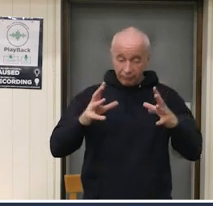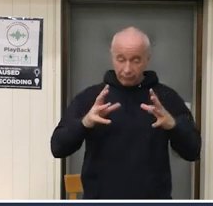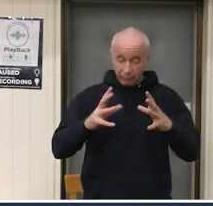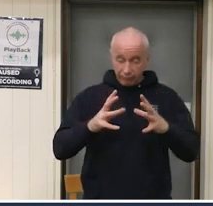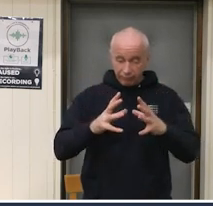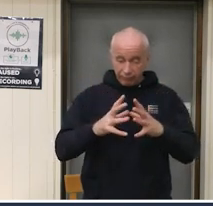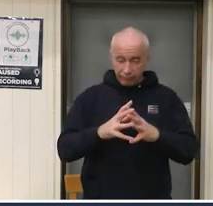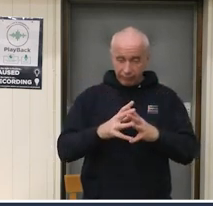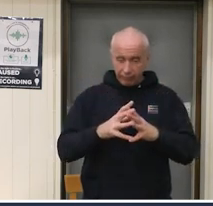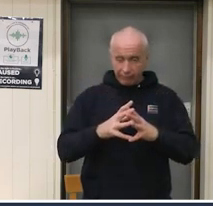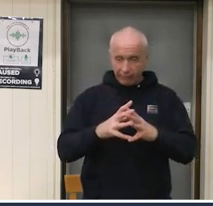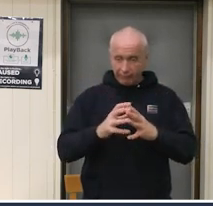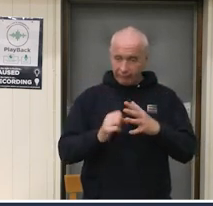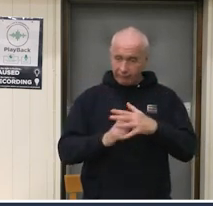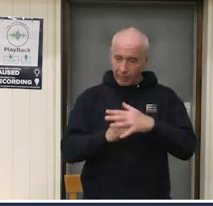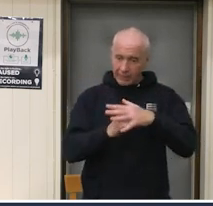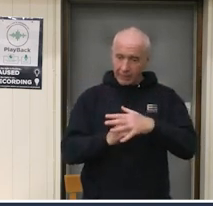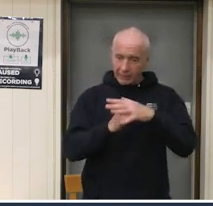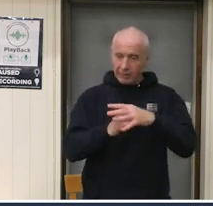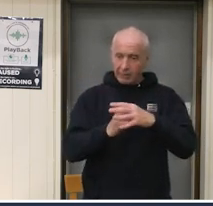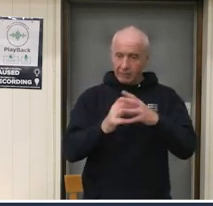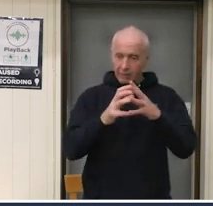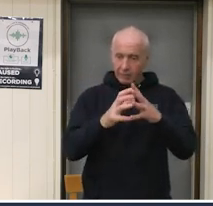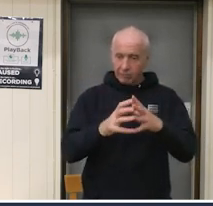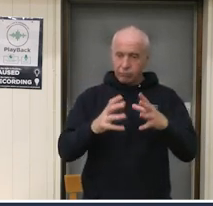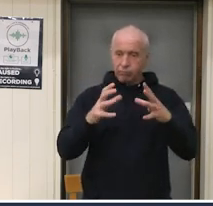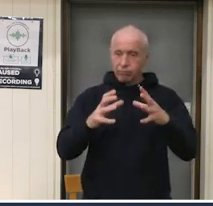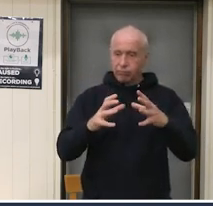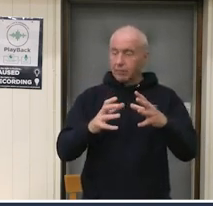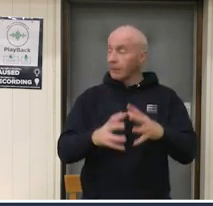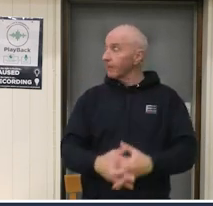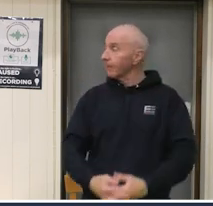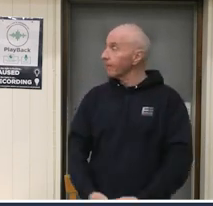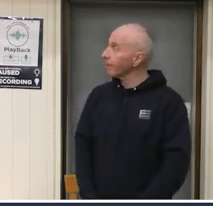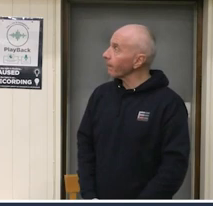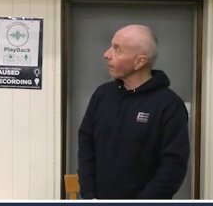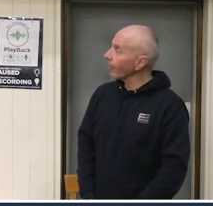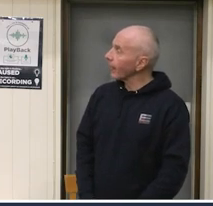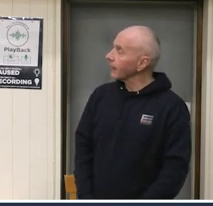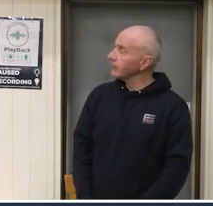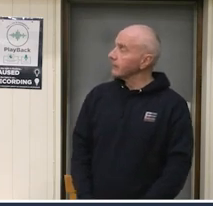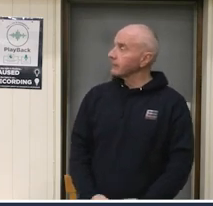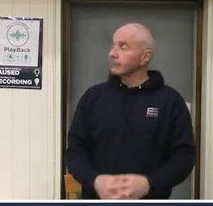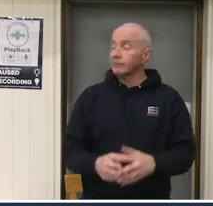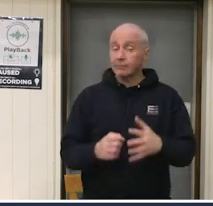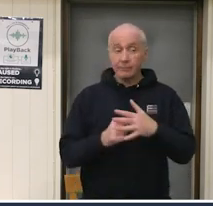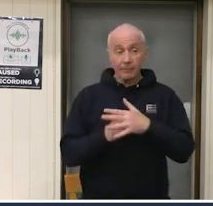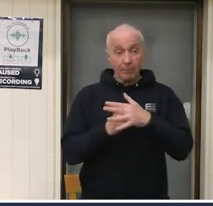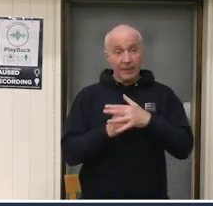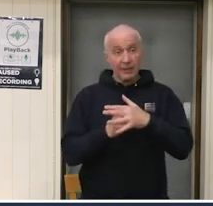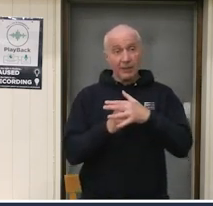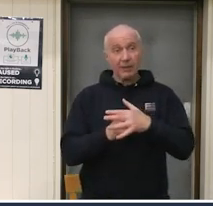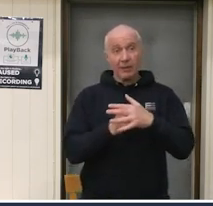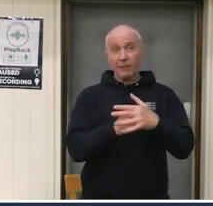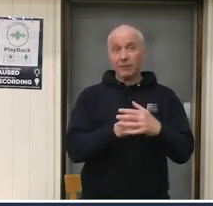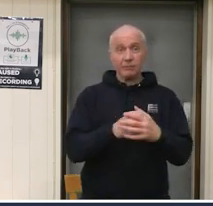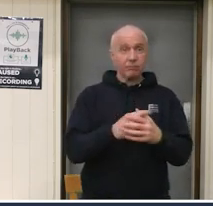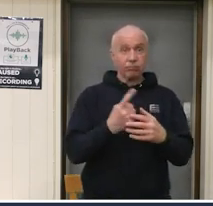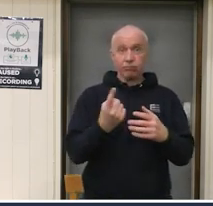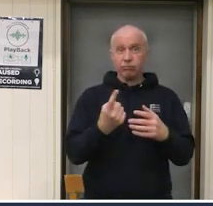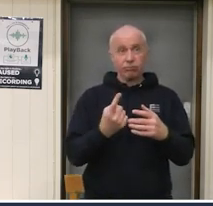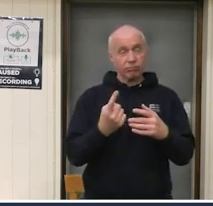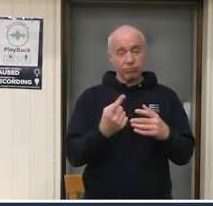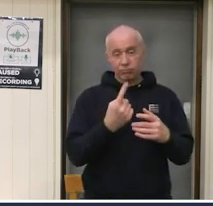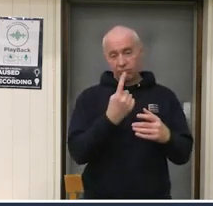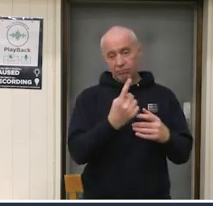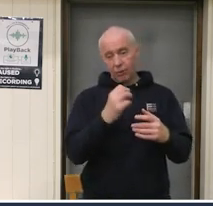amplification. And so what you end up with is pressures of hundreds of gigabar. And